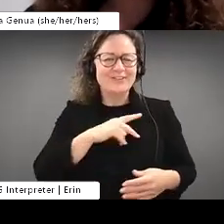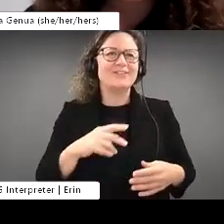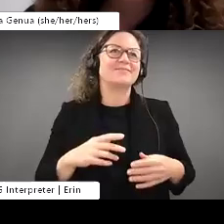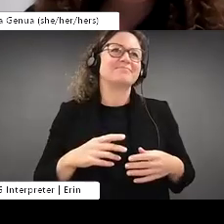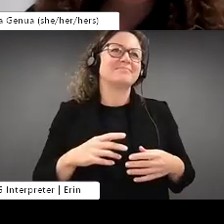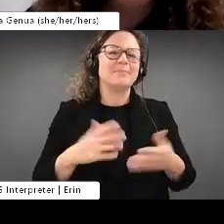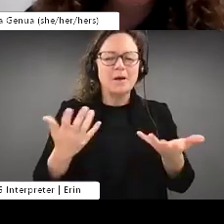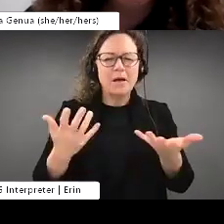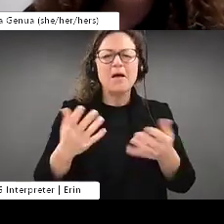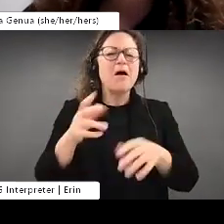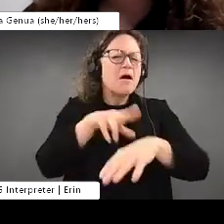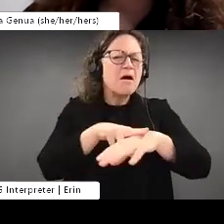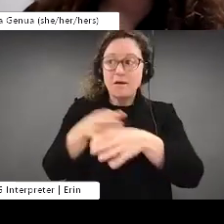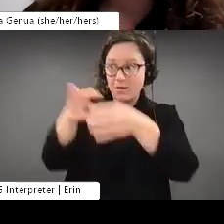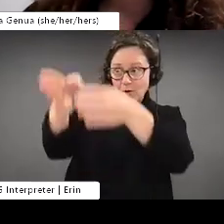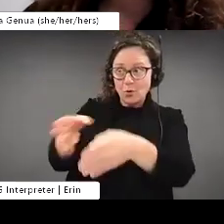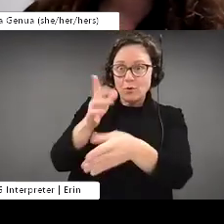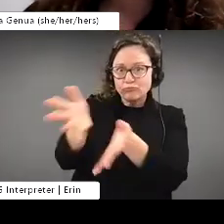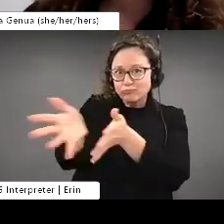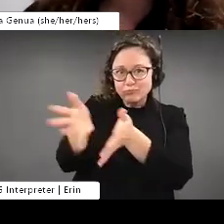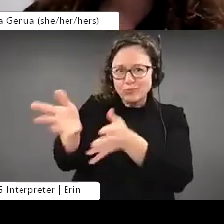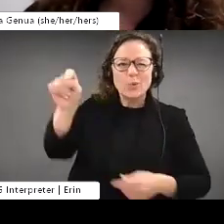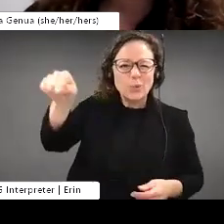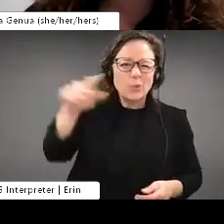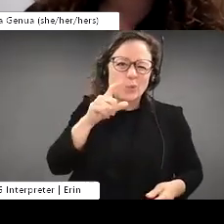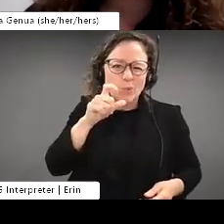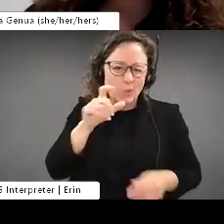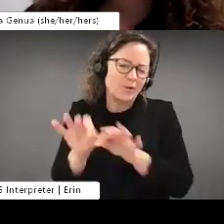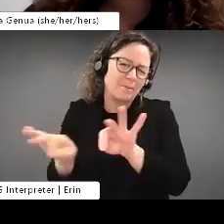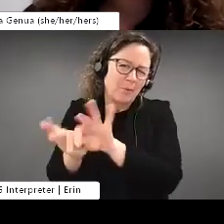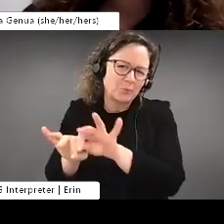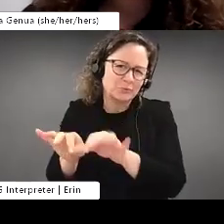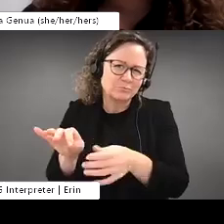you're discussing it with, um, is key,